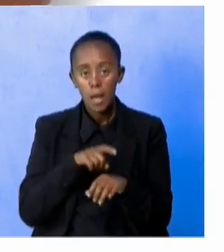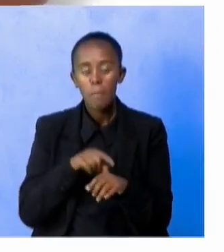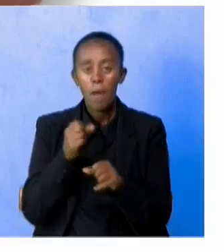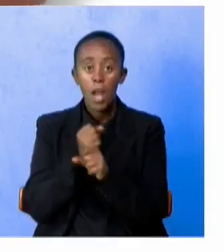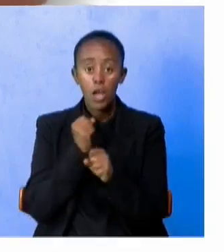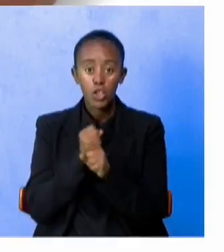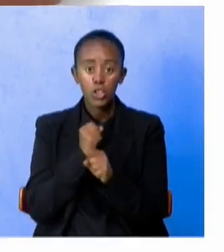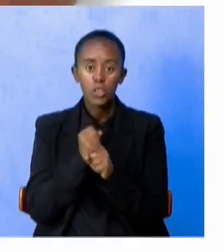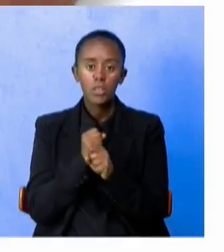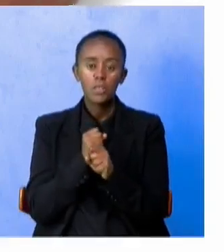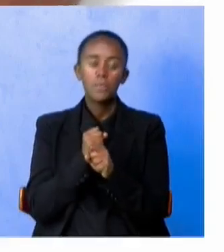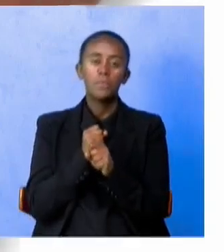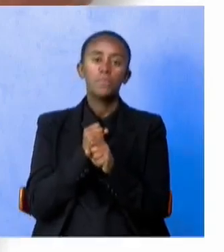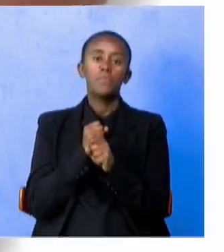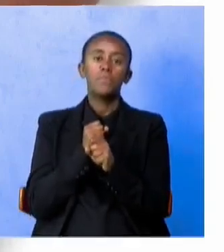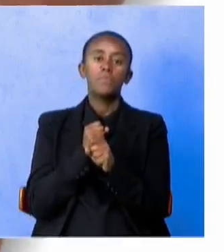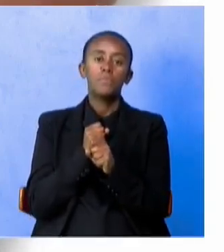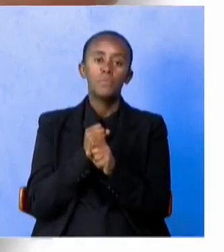is